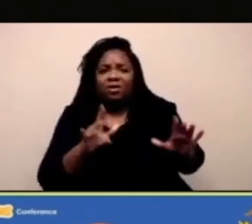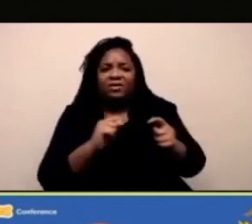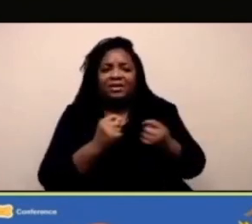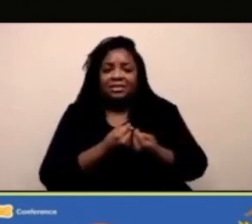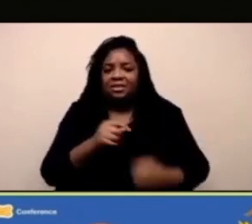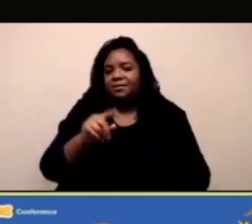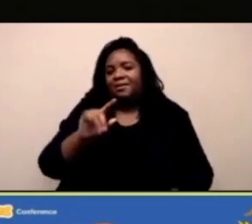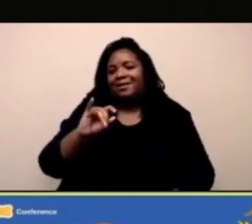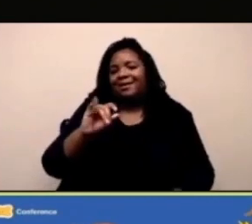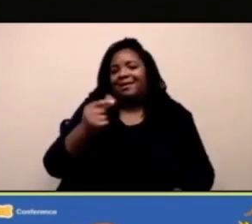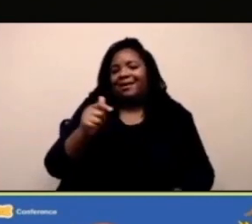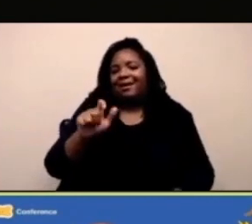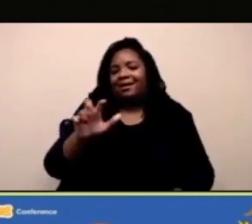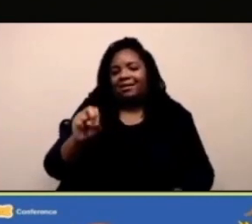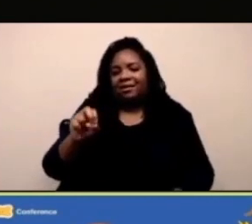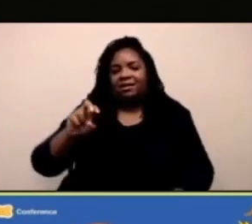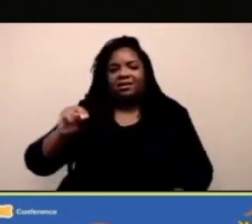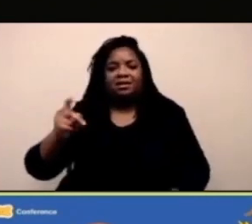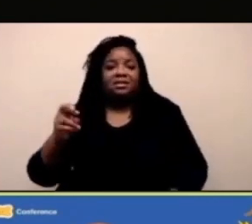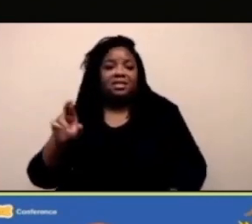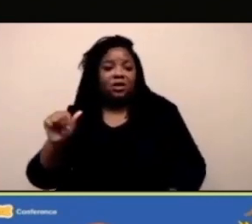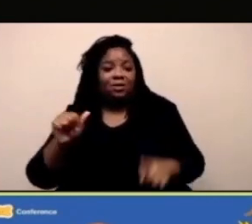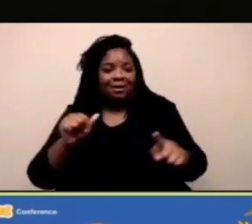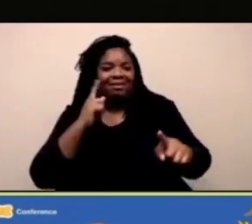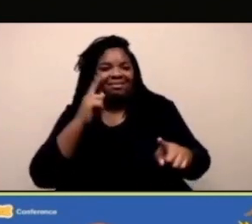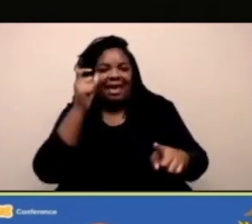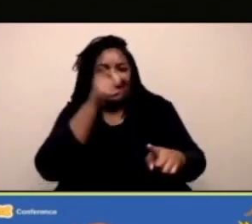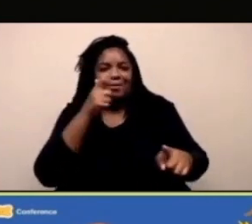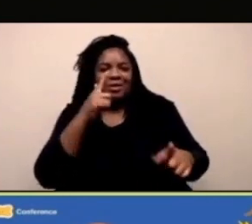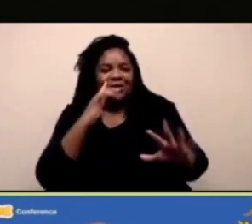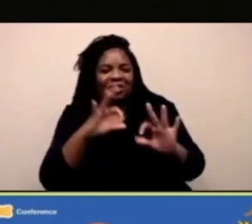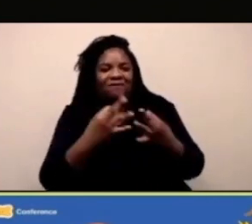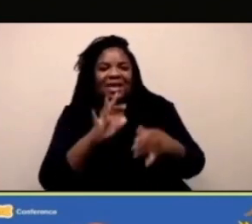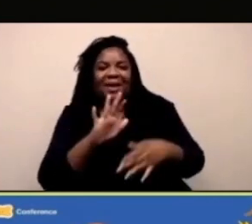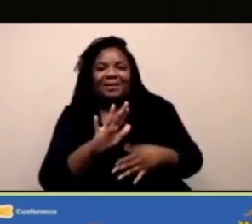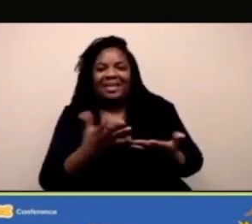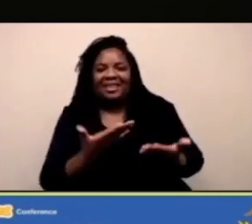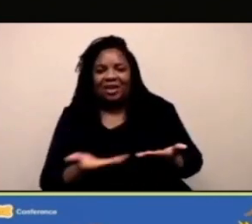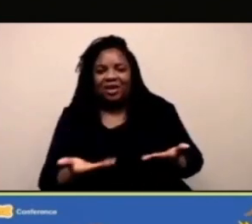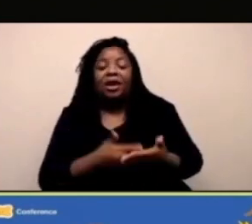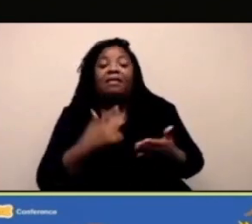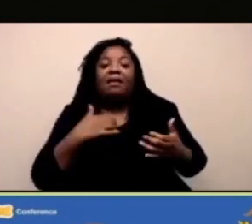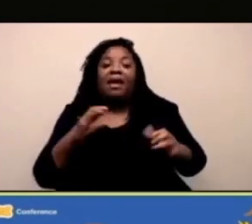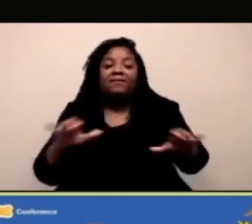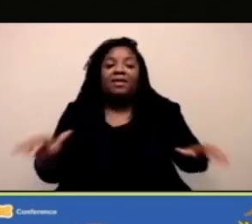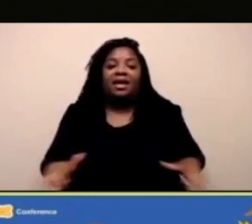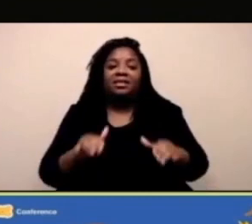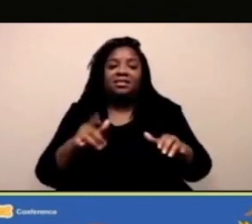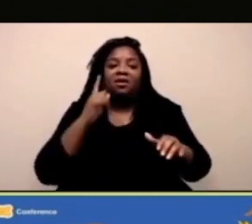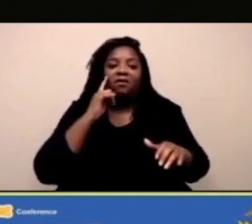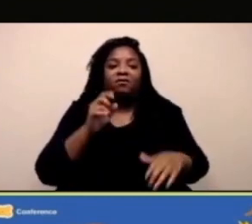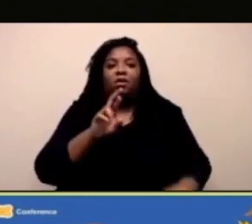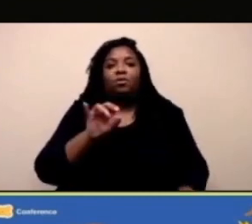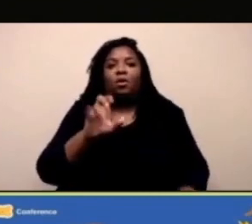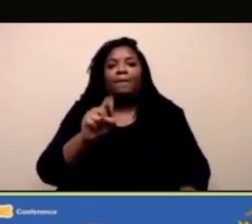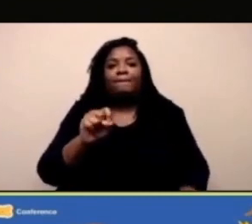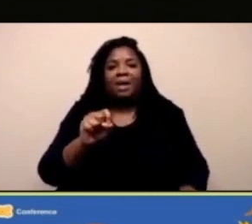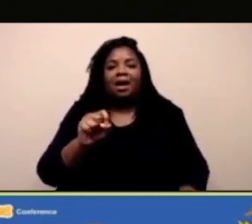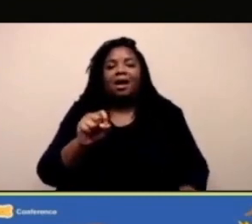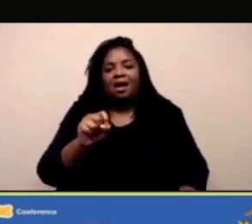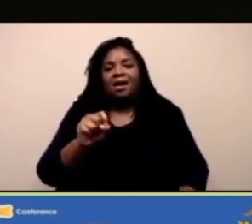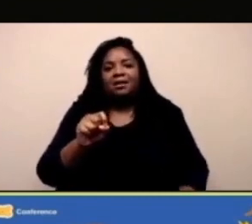Yadira, the animation of their family on the left there. They came up with this activity for our robots unit